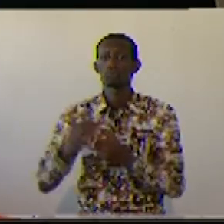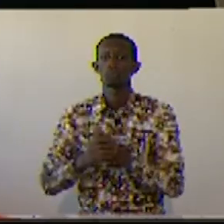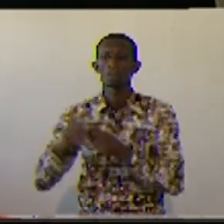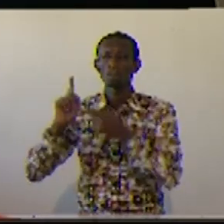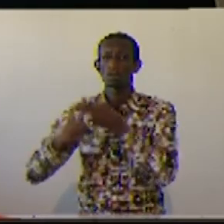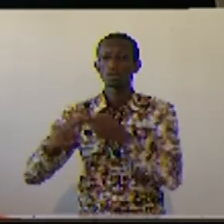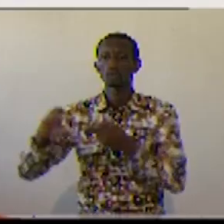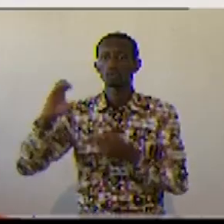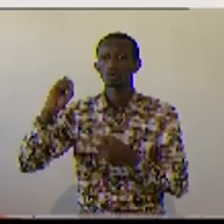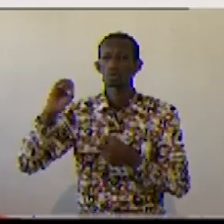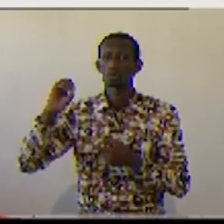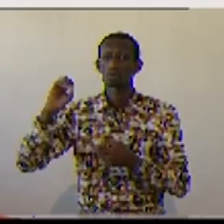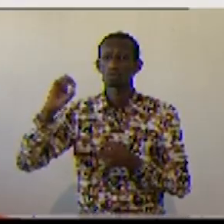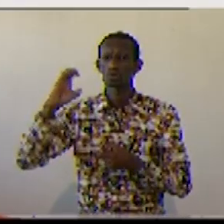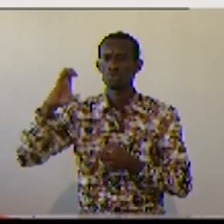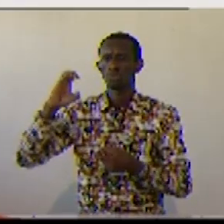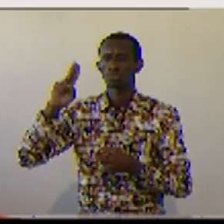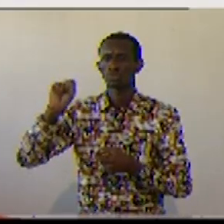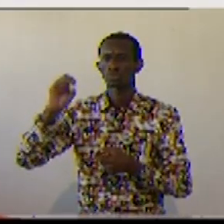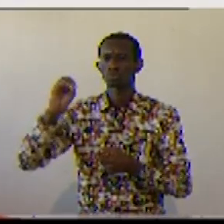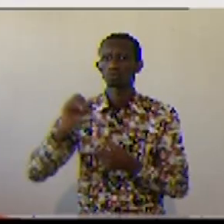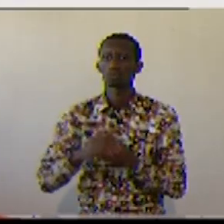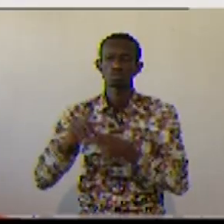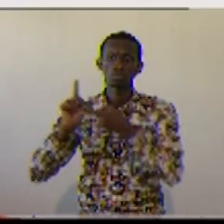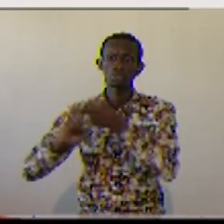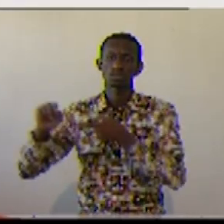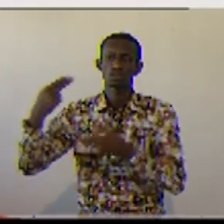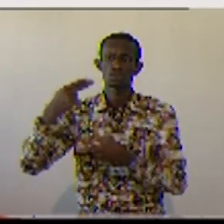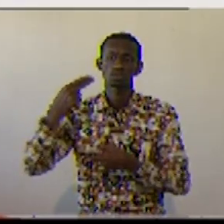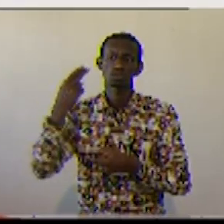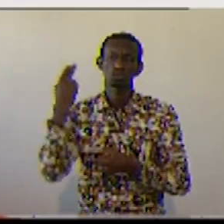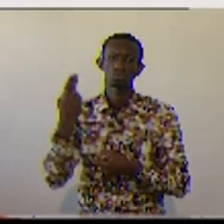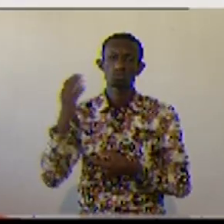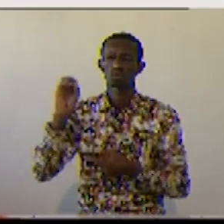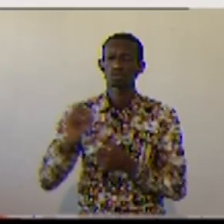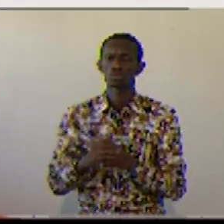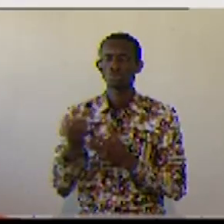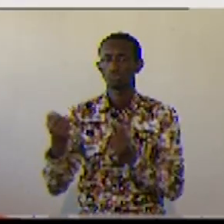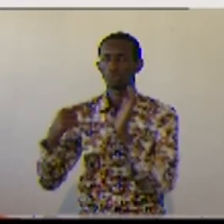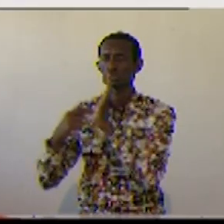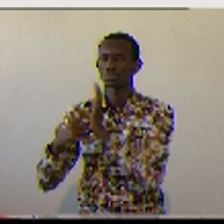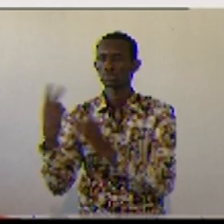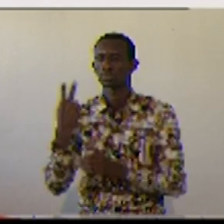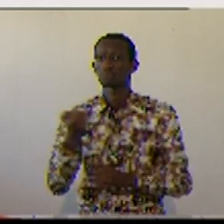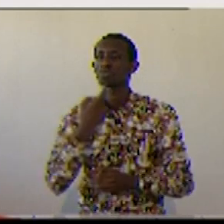in aqueous state and water which is in the liquid state. We have 2 examples you have to